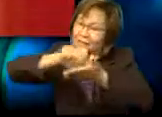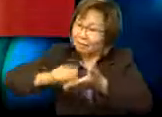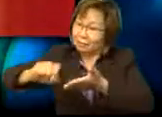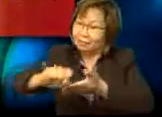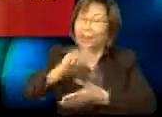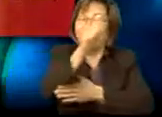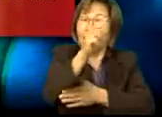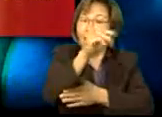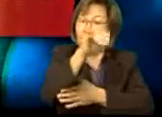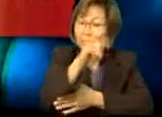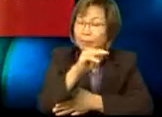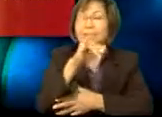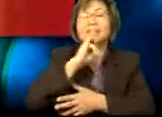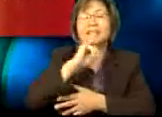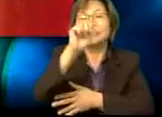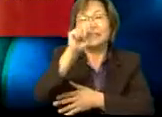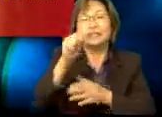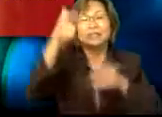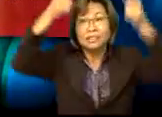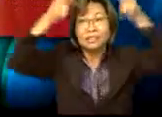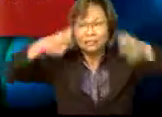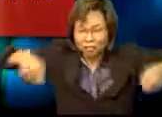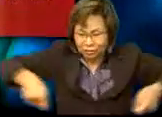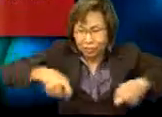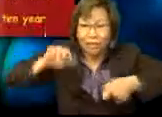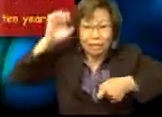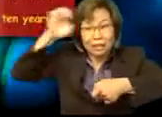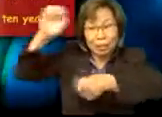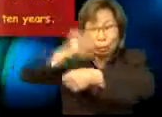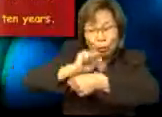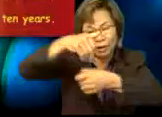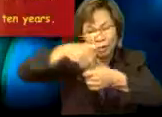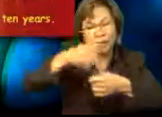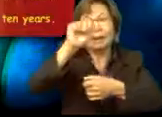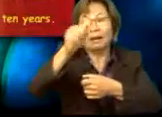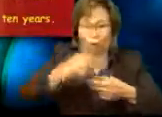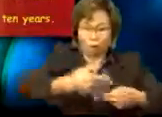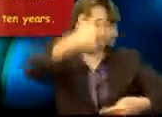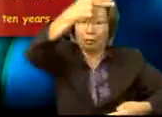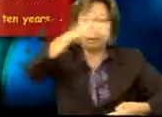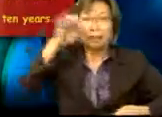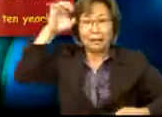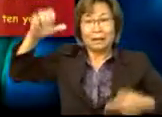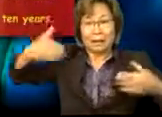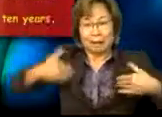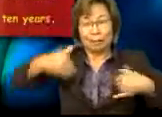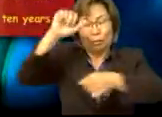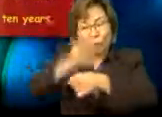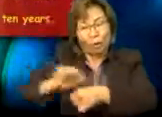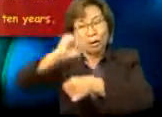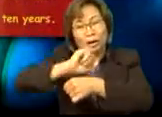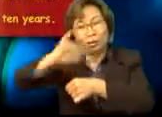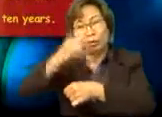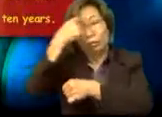a chef. He works in a hotel. He has been working for 10